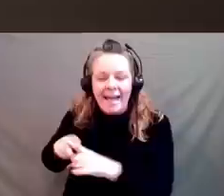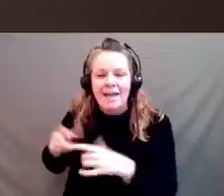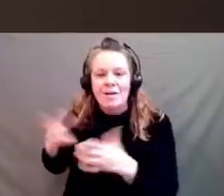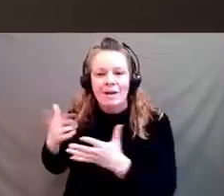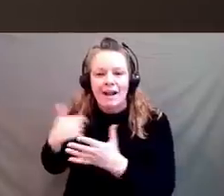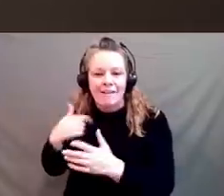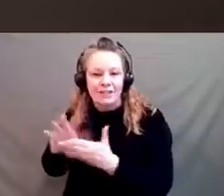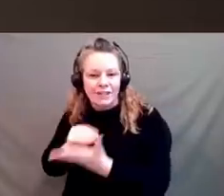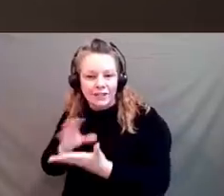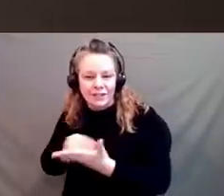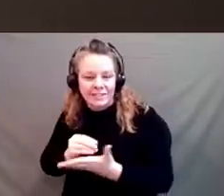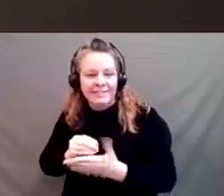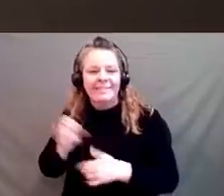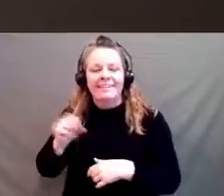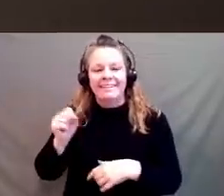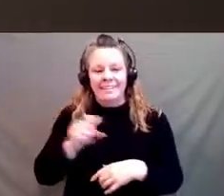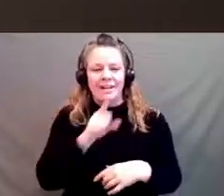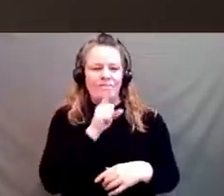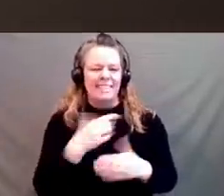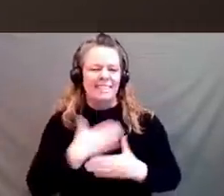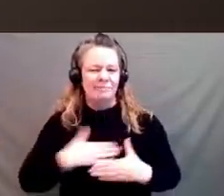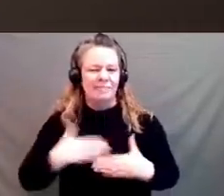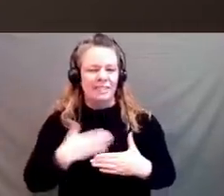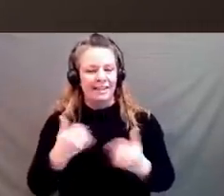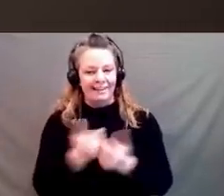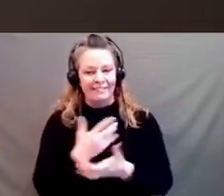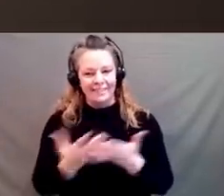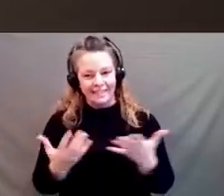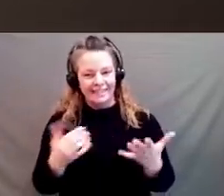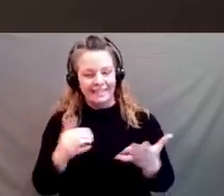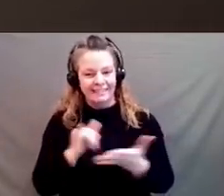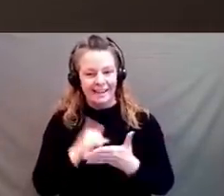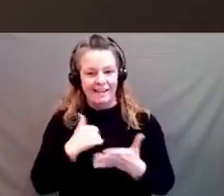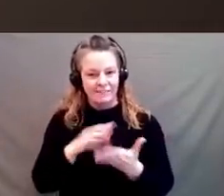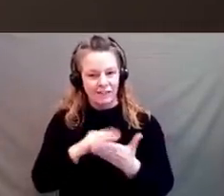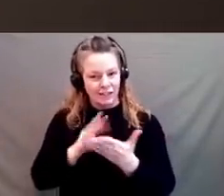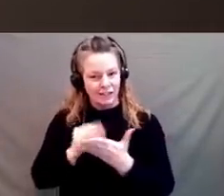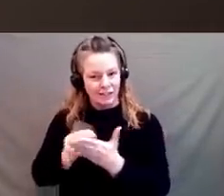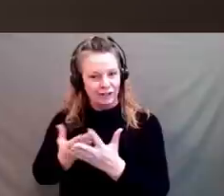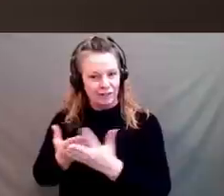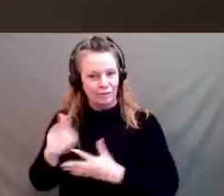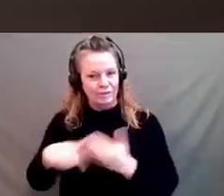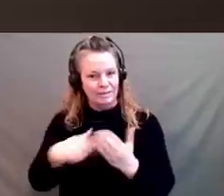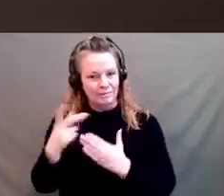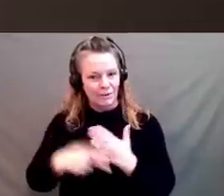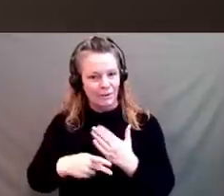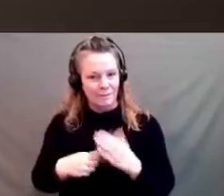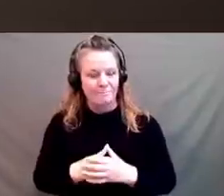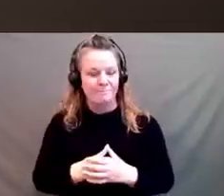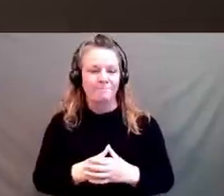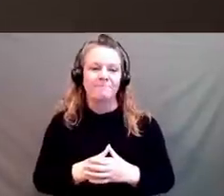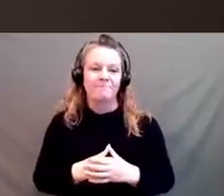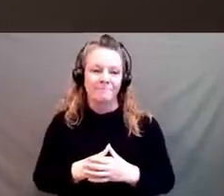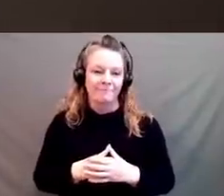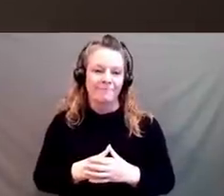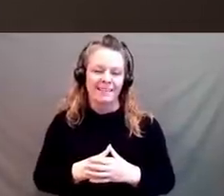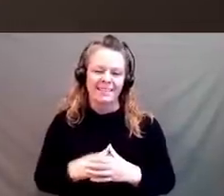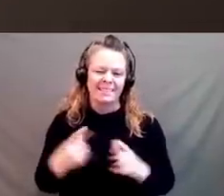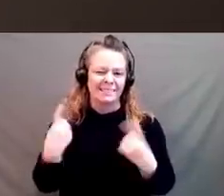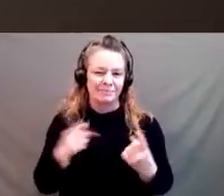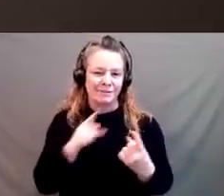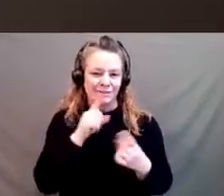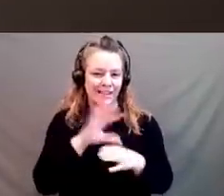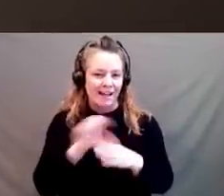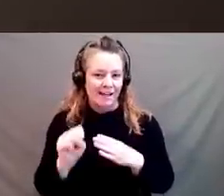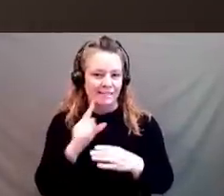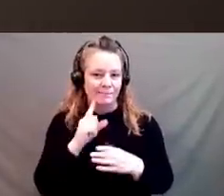really appreciate everything that I've gotten to learn through this program. It's been really awesome and it's helped